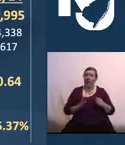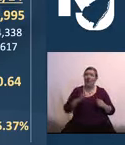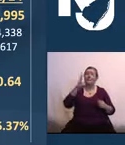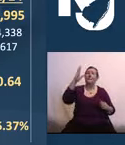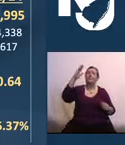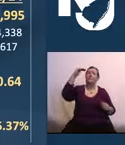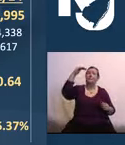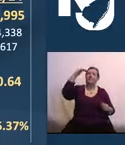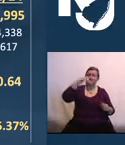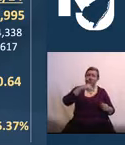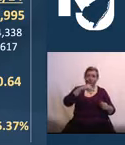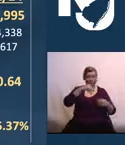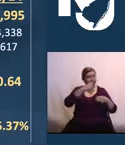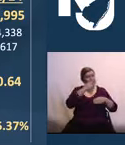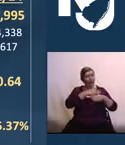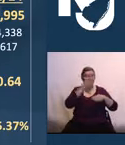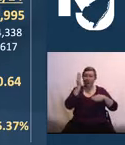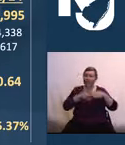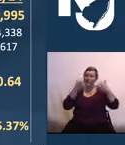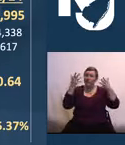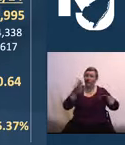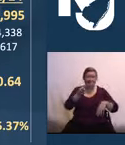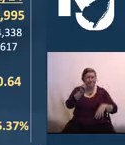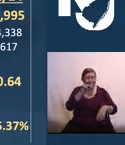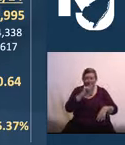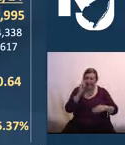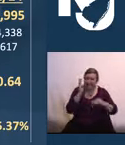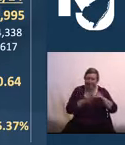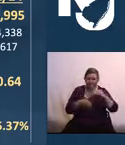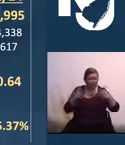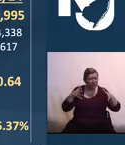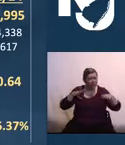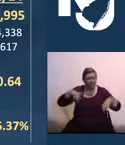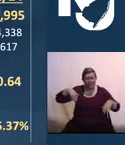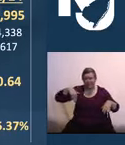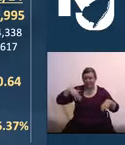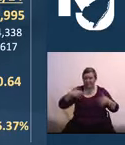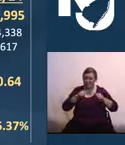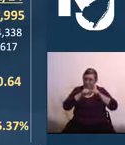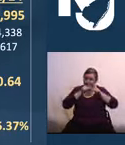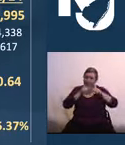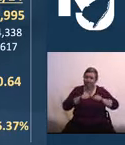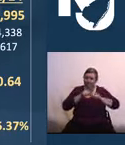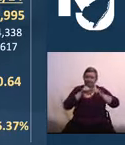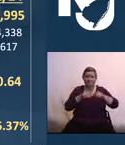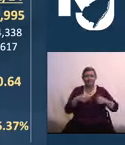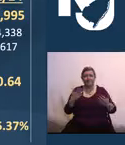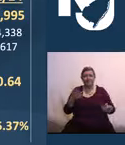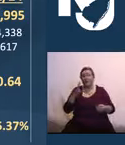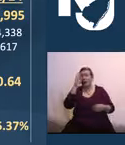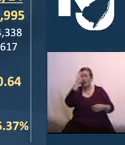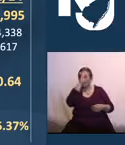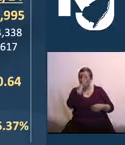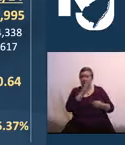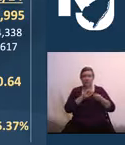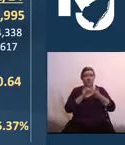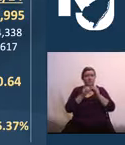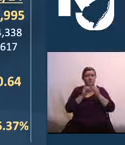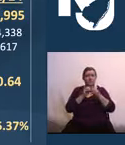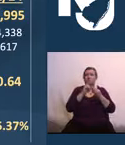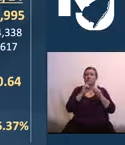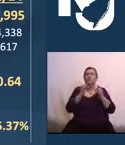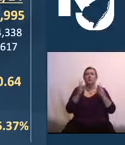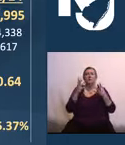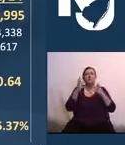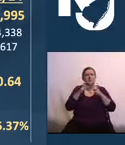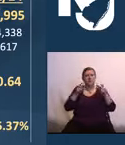of it. As we have discussed many times before, the metrics in our hospitals are among the most important ones which we watch, as we